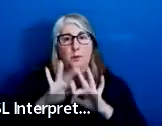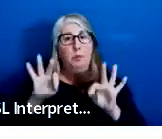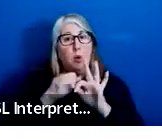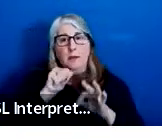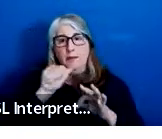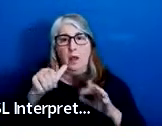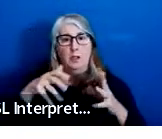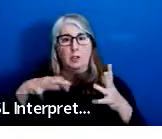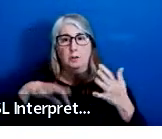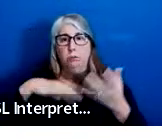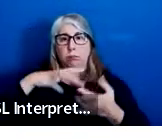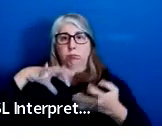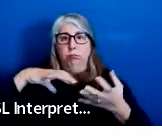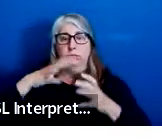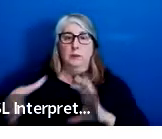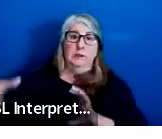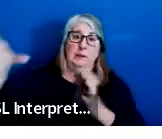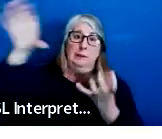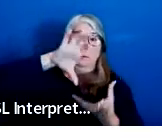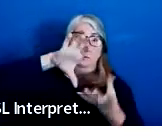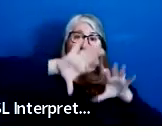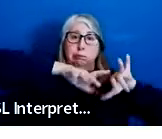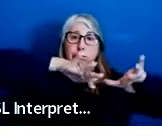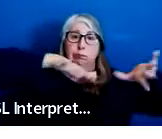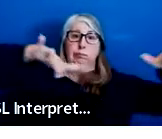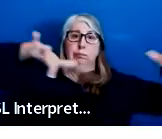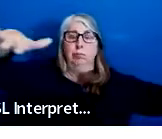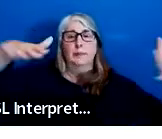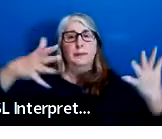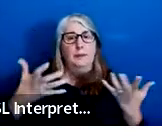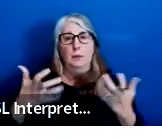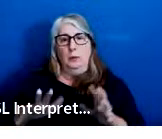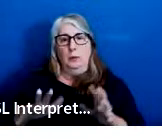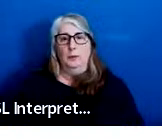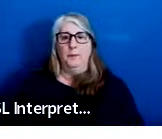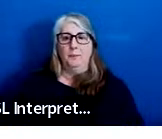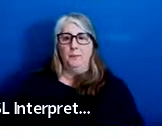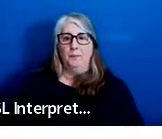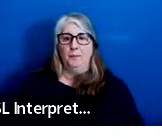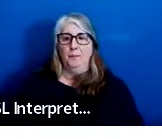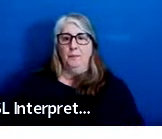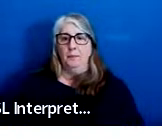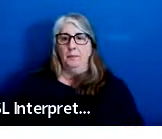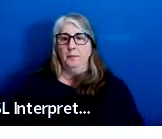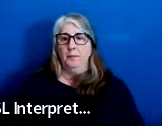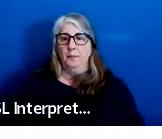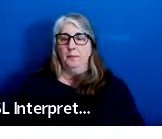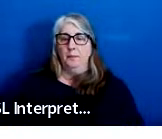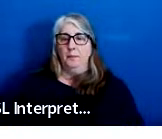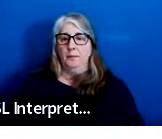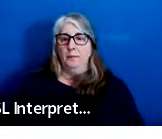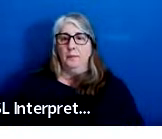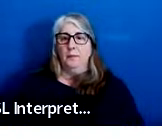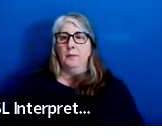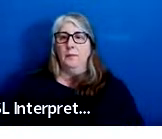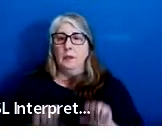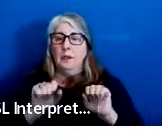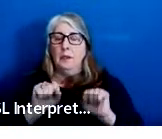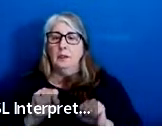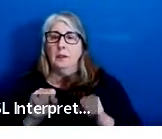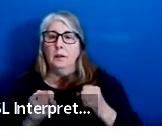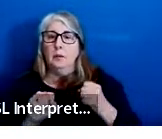and something that's going to blow and make a mess. Can two houses sharing a green bin get a kitchen pail each?